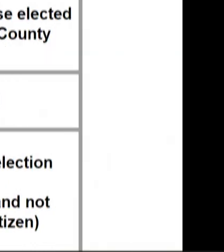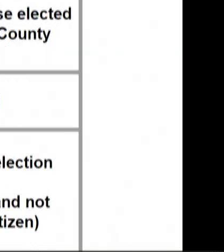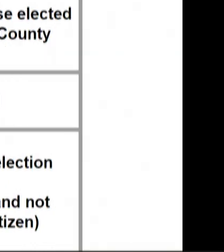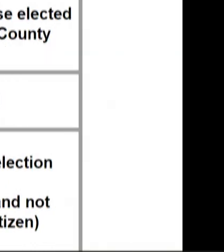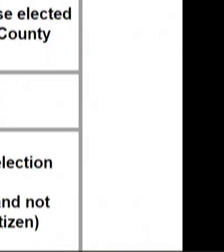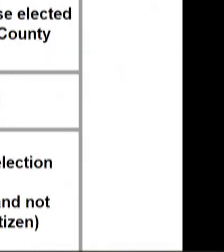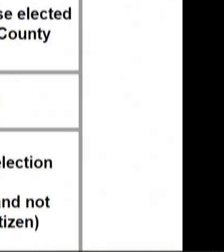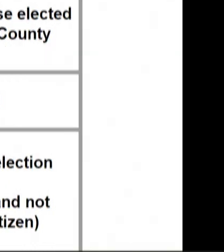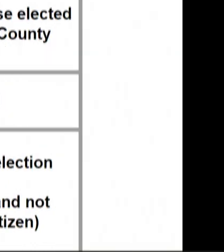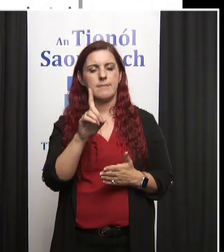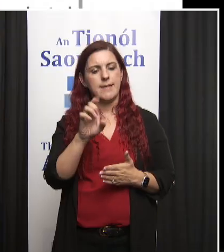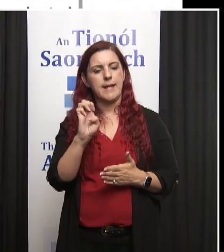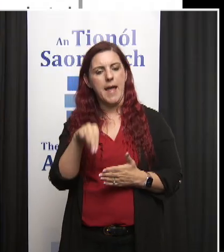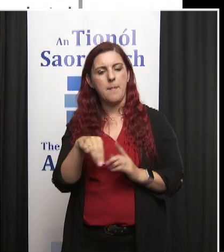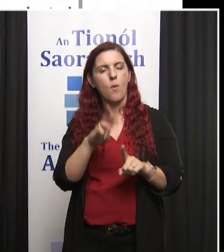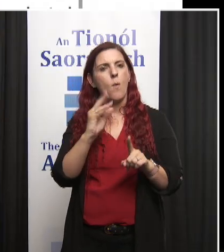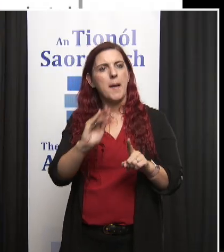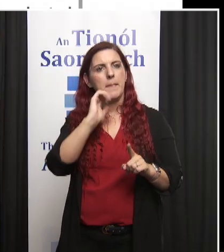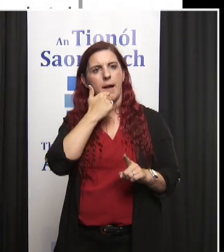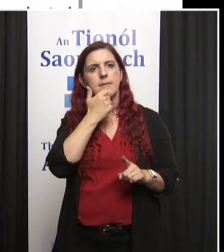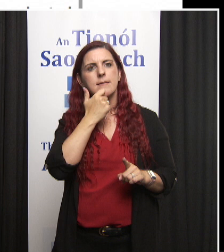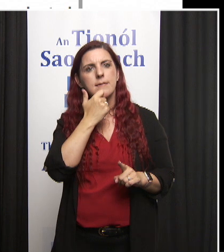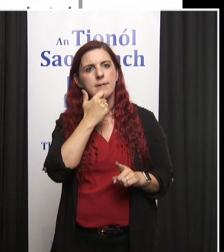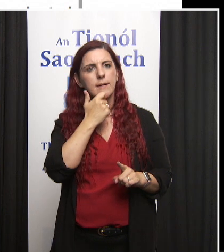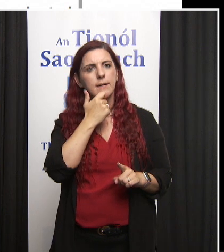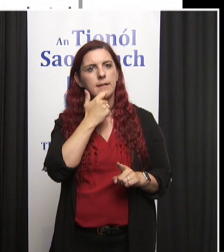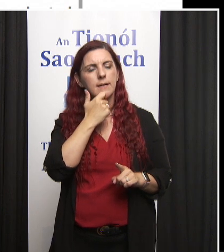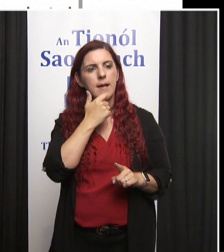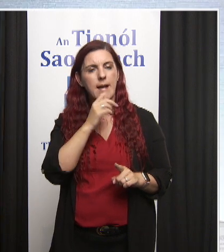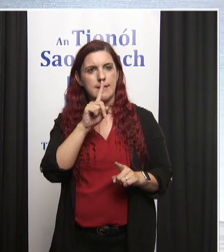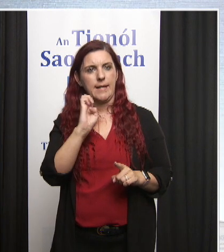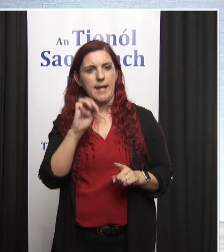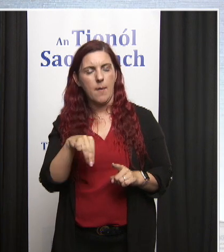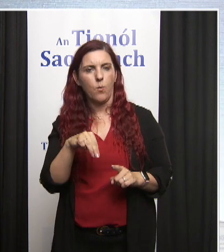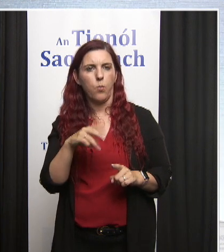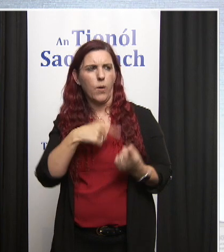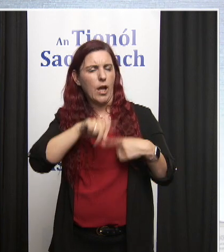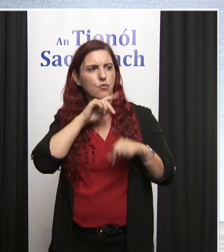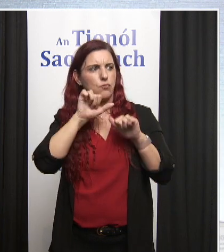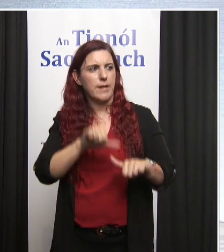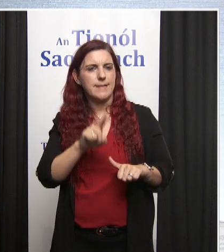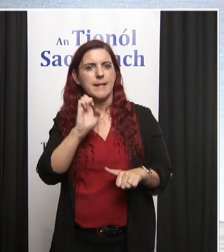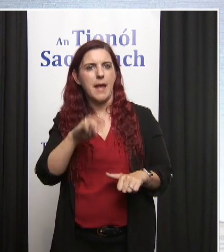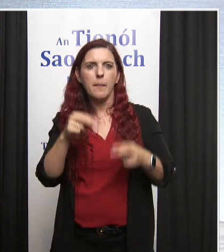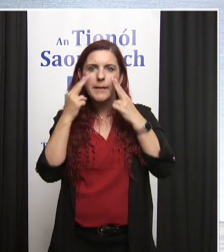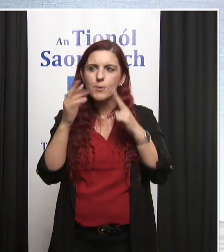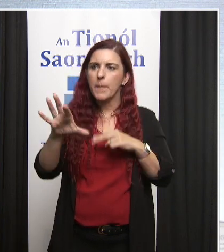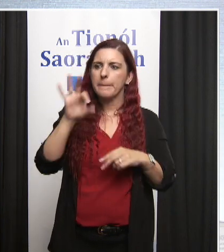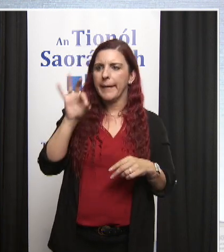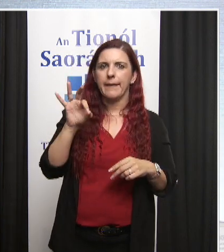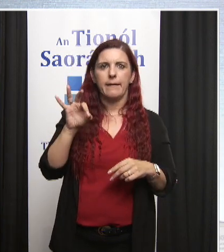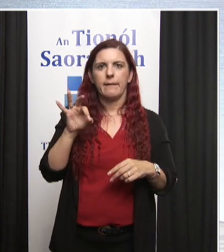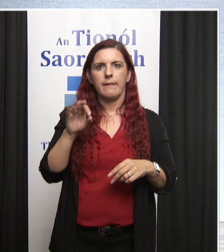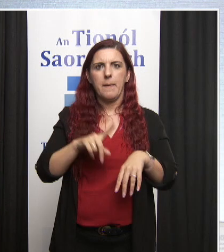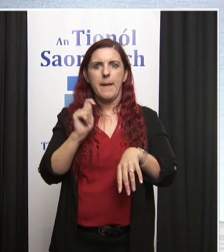the directly elected Mayor, and the reason that we did that was we agreed that it would give you the most competent individuals